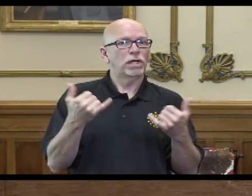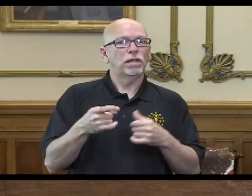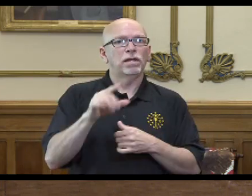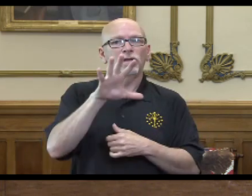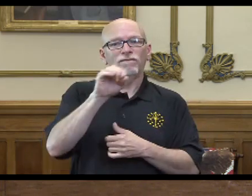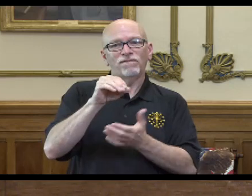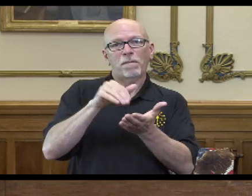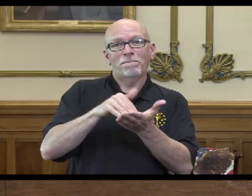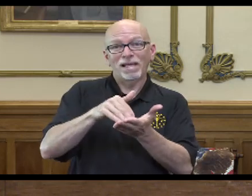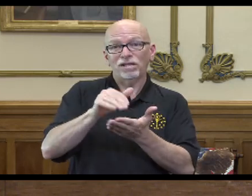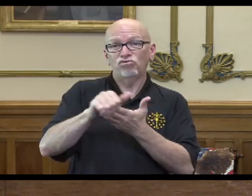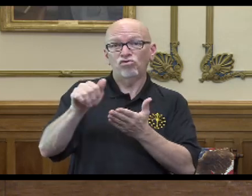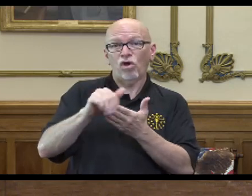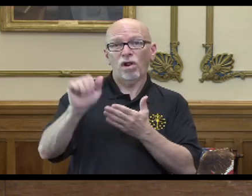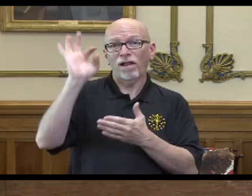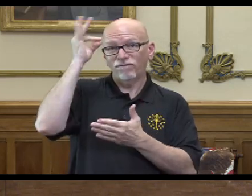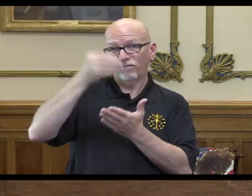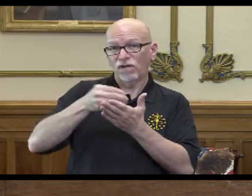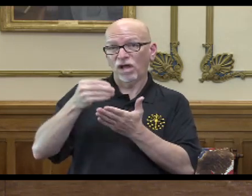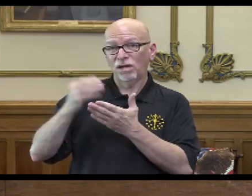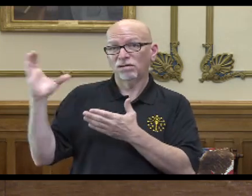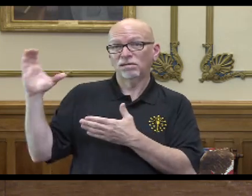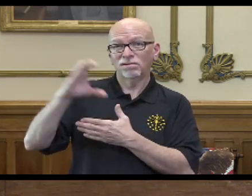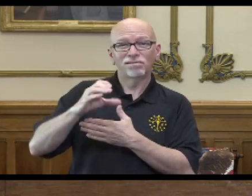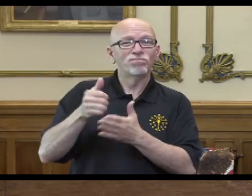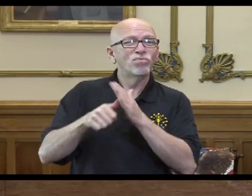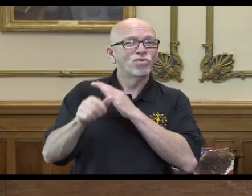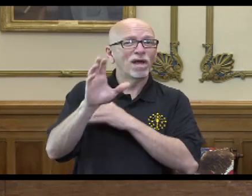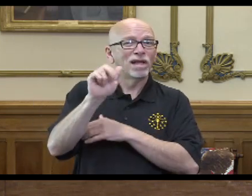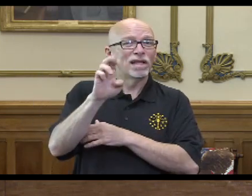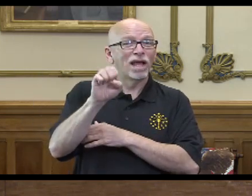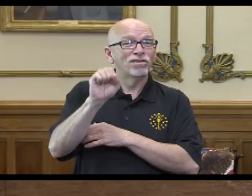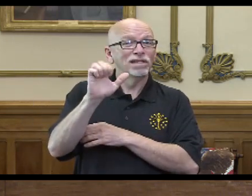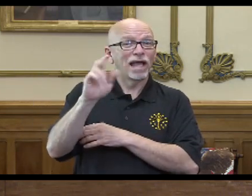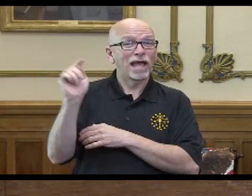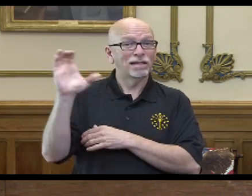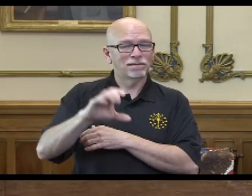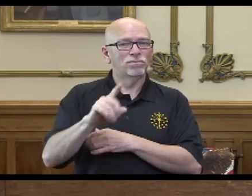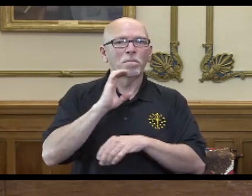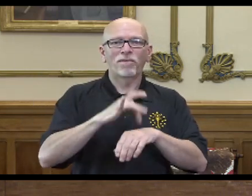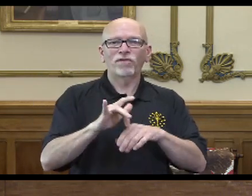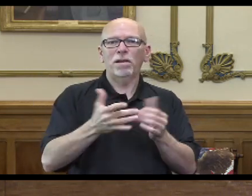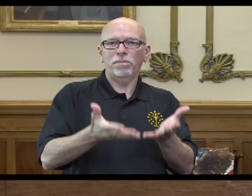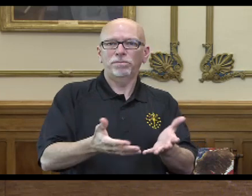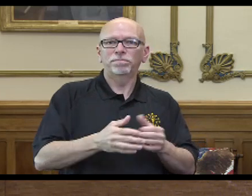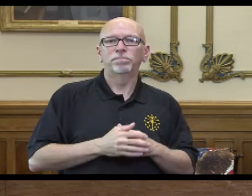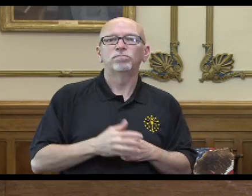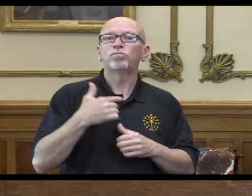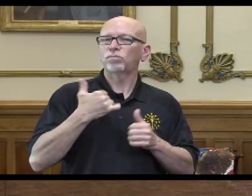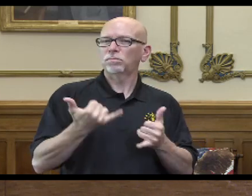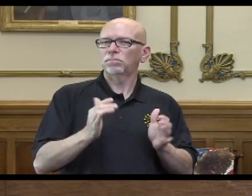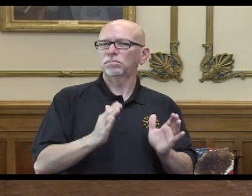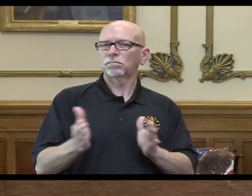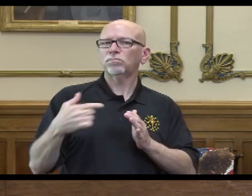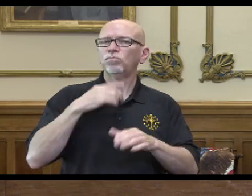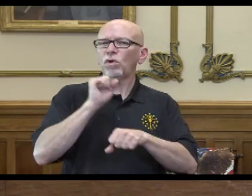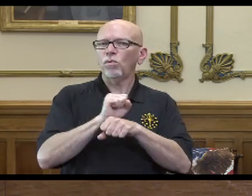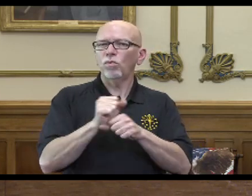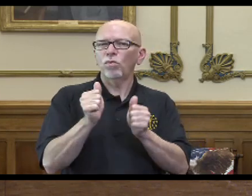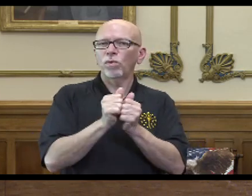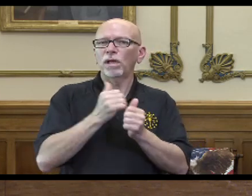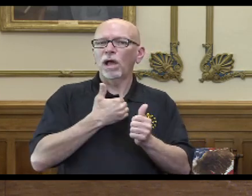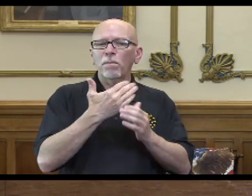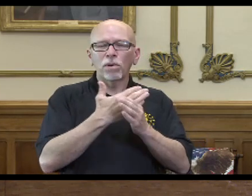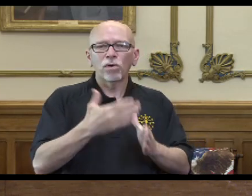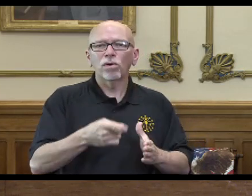$50 million in federal funding through the CARES Act will be available. We're prepared to work alongside our partners